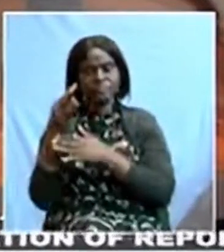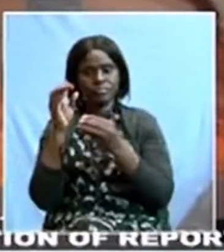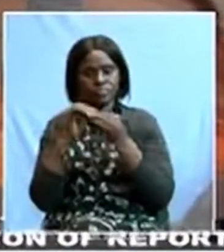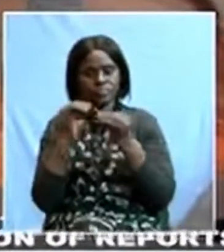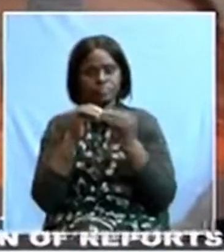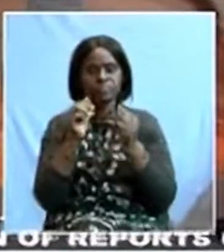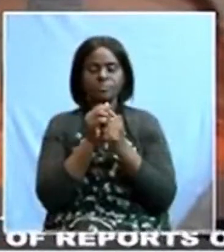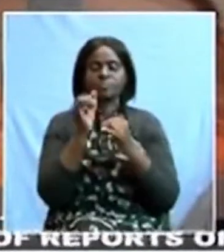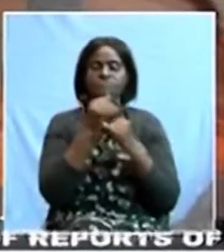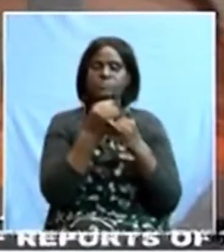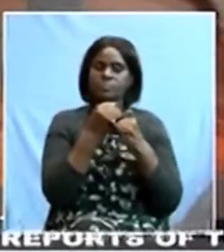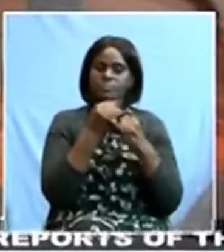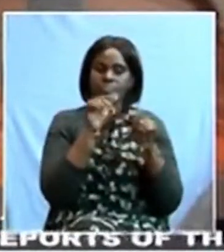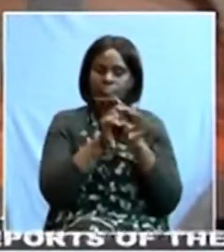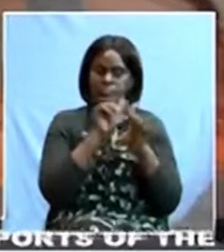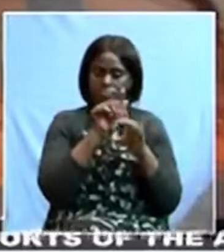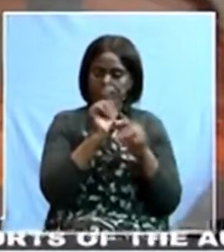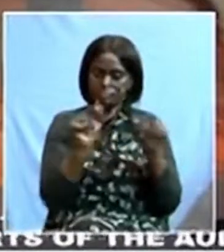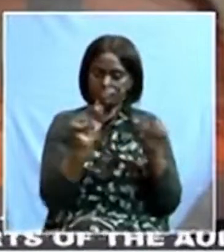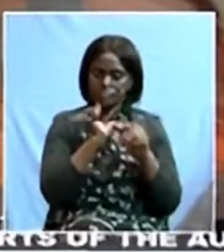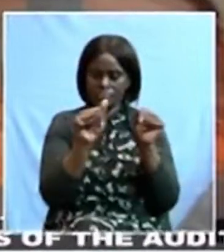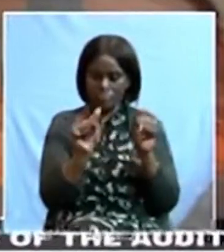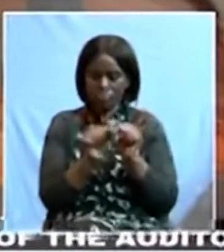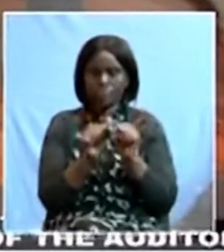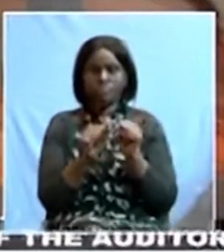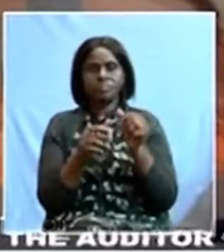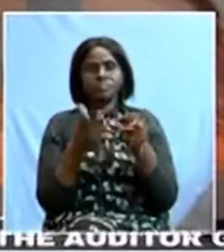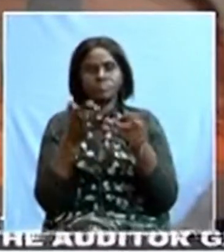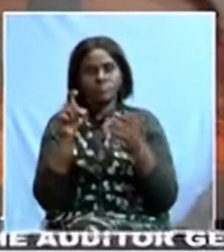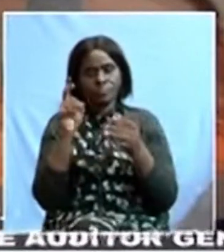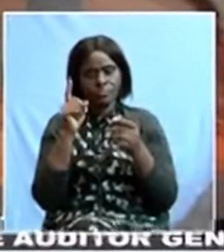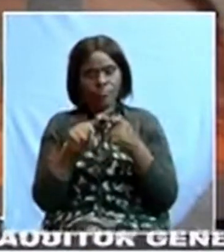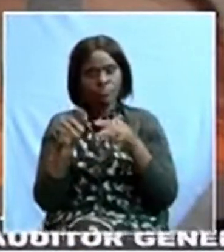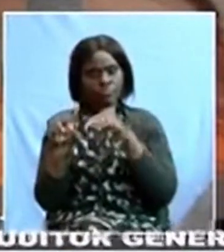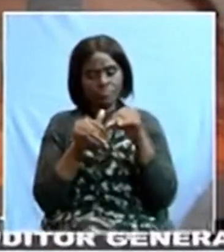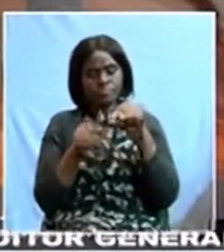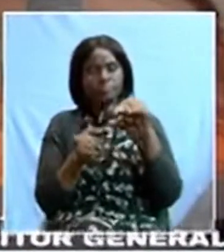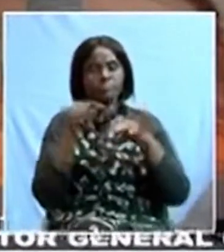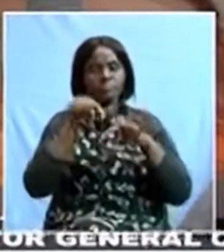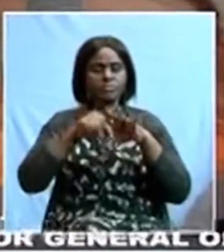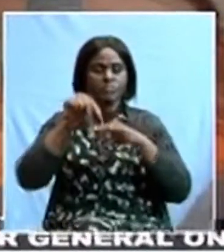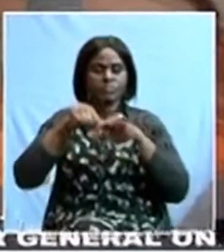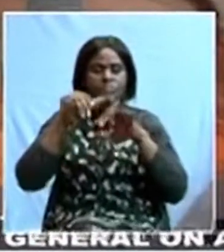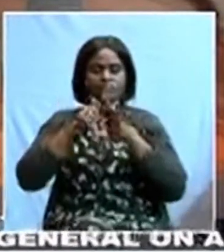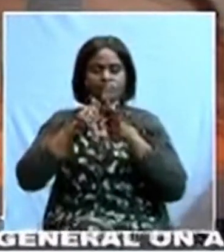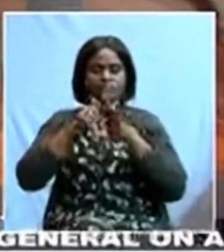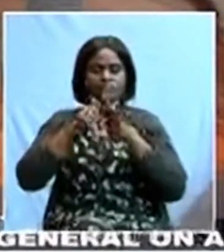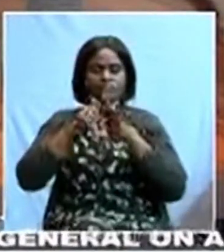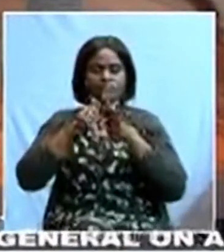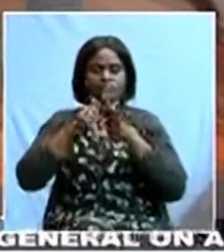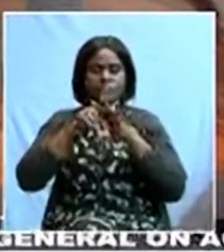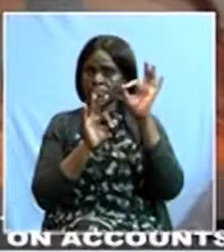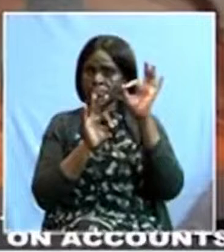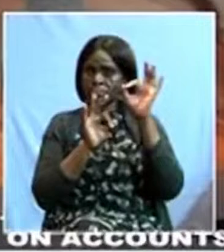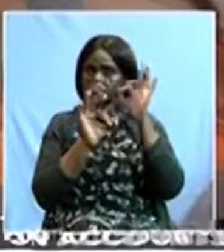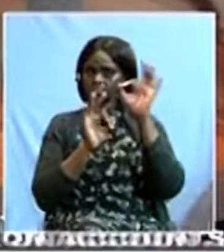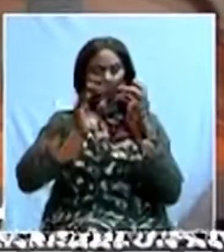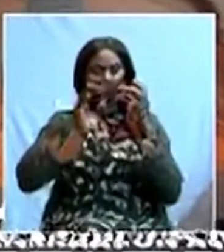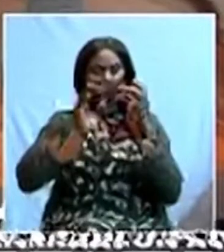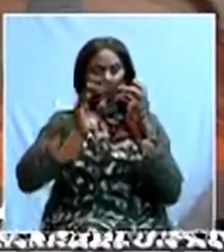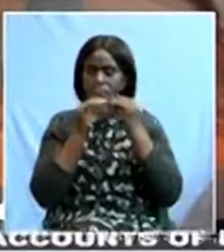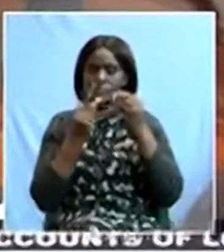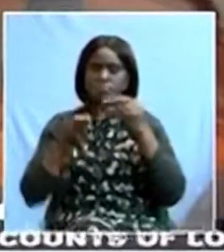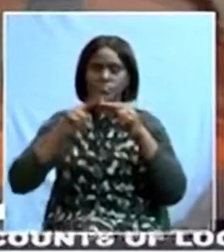and carpenter traders on the areas of need to avert leakages on revenue and possible adjustments